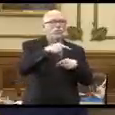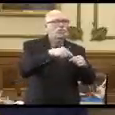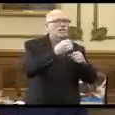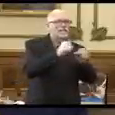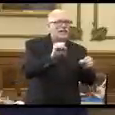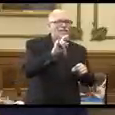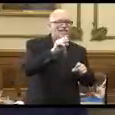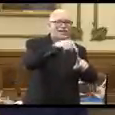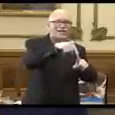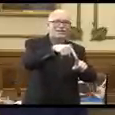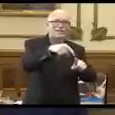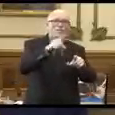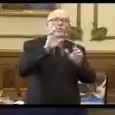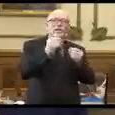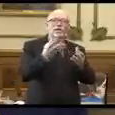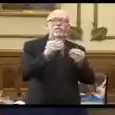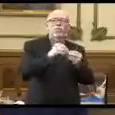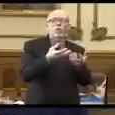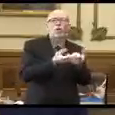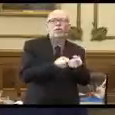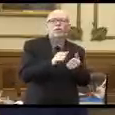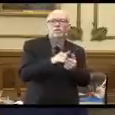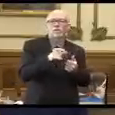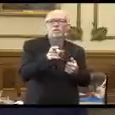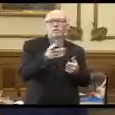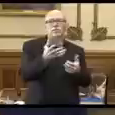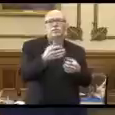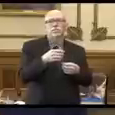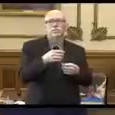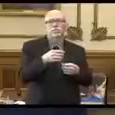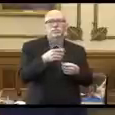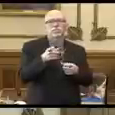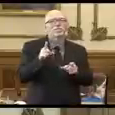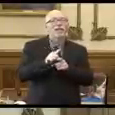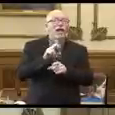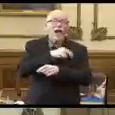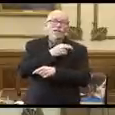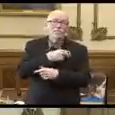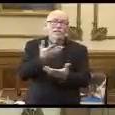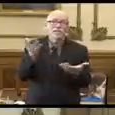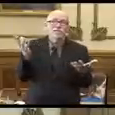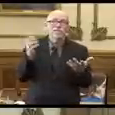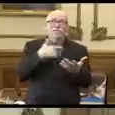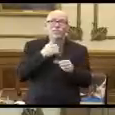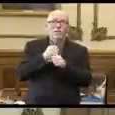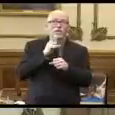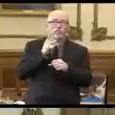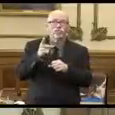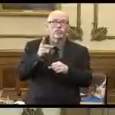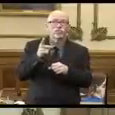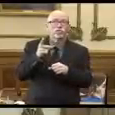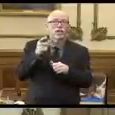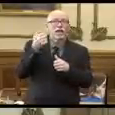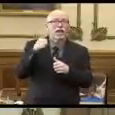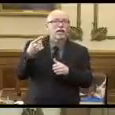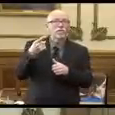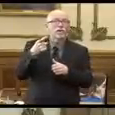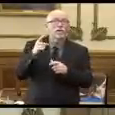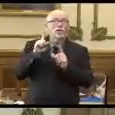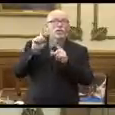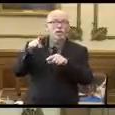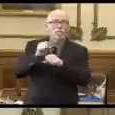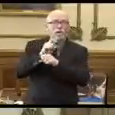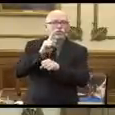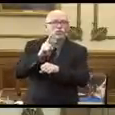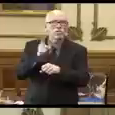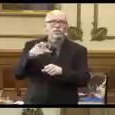to hopefully give you more confidence that you're Just like our hospitals, we are trying to make sure that individuals are comfortable coming